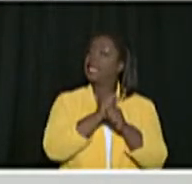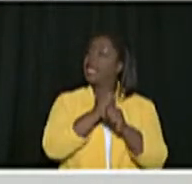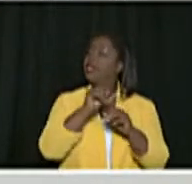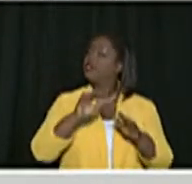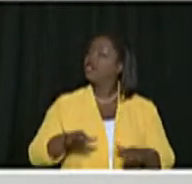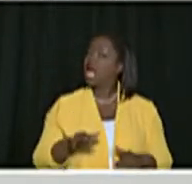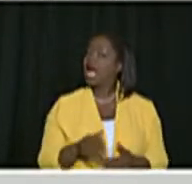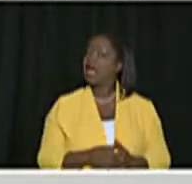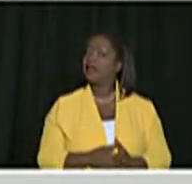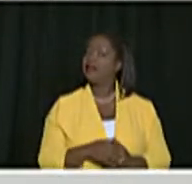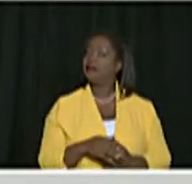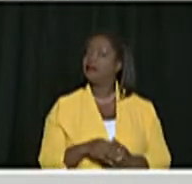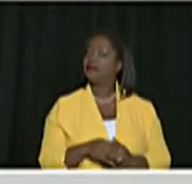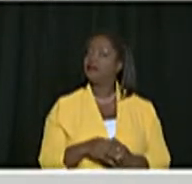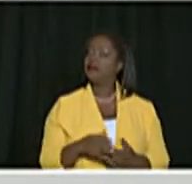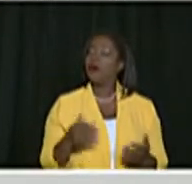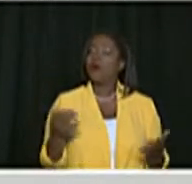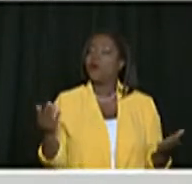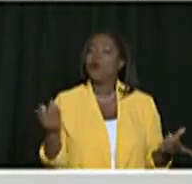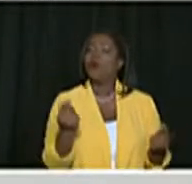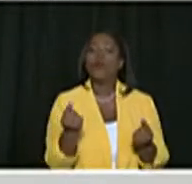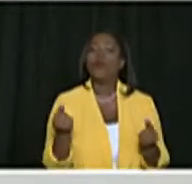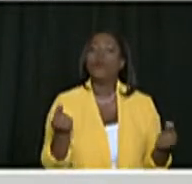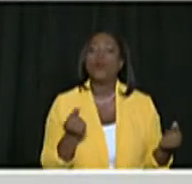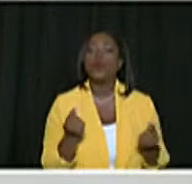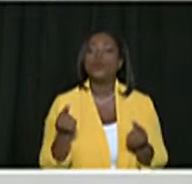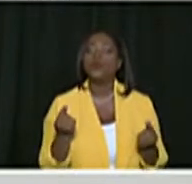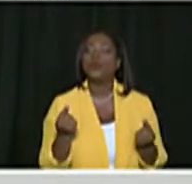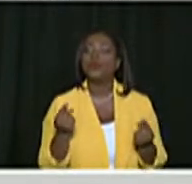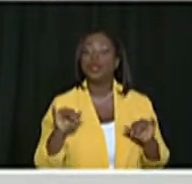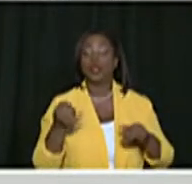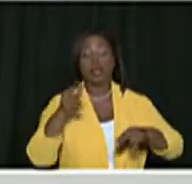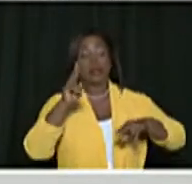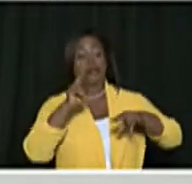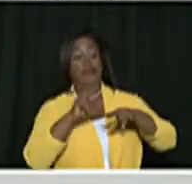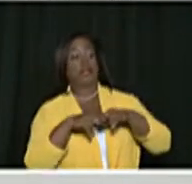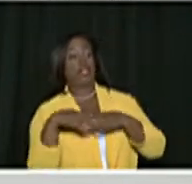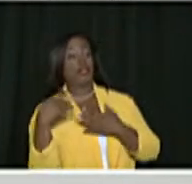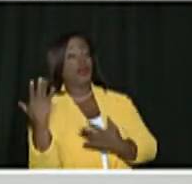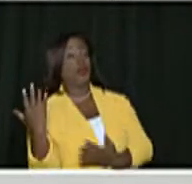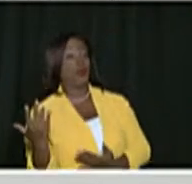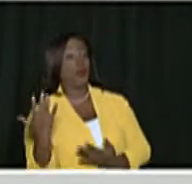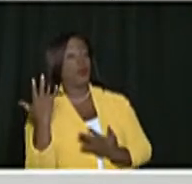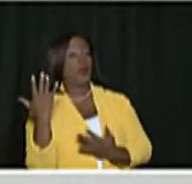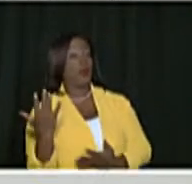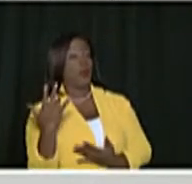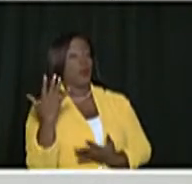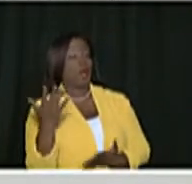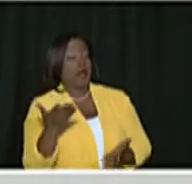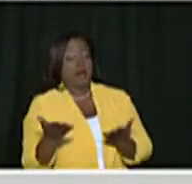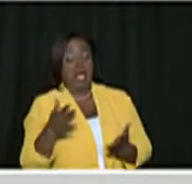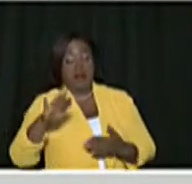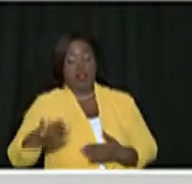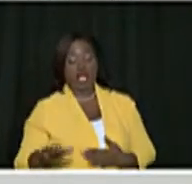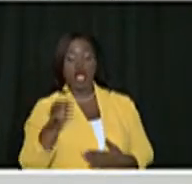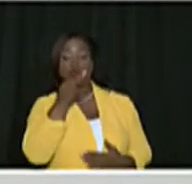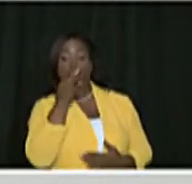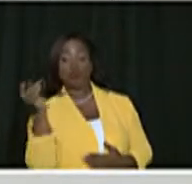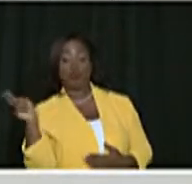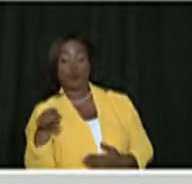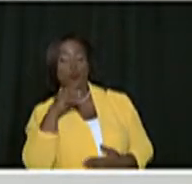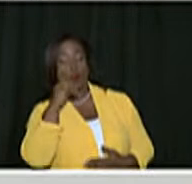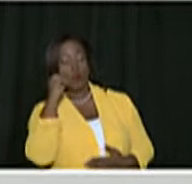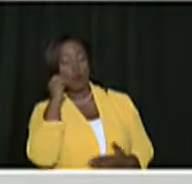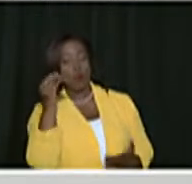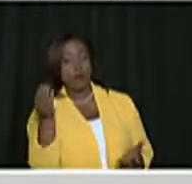that parent do? Does that parent sit and wait to see if the child will eventually come home, or does